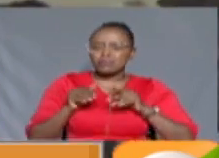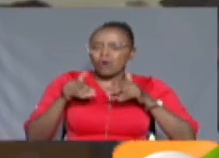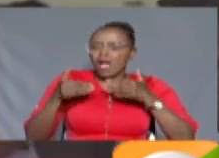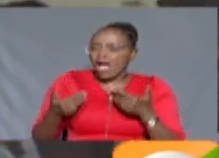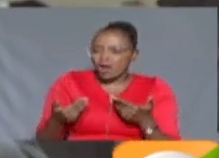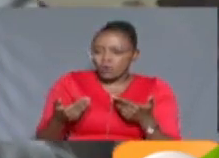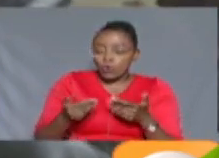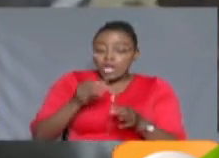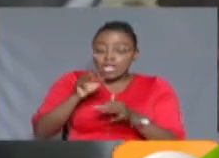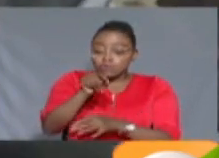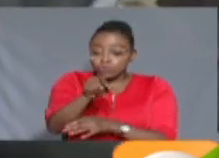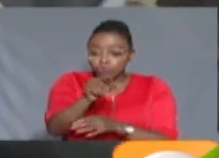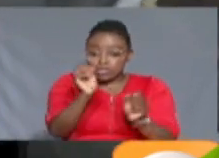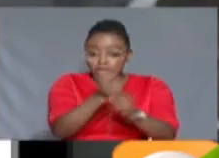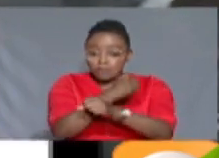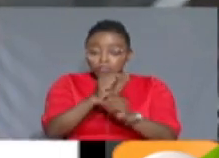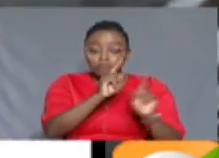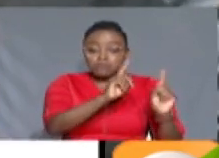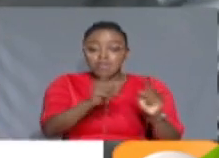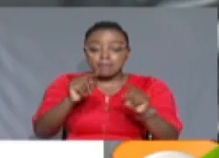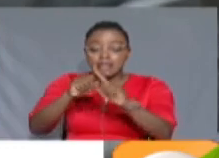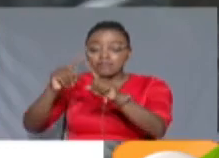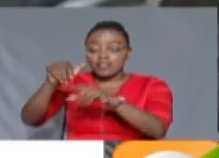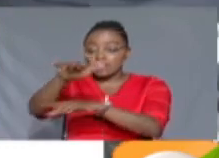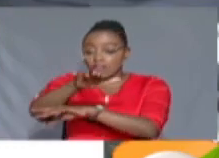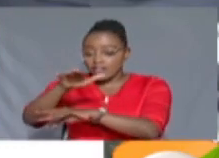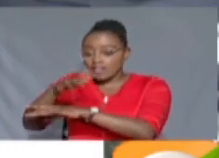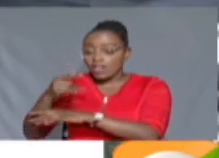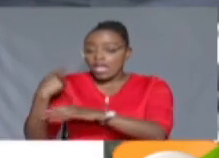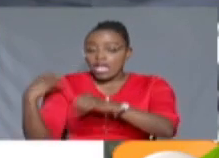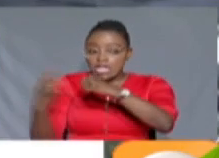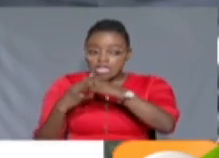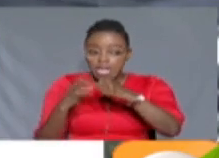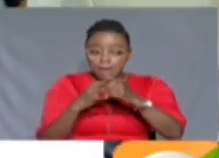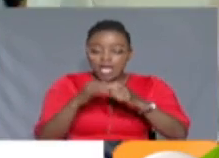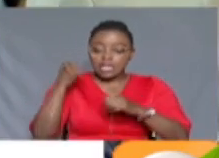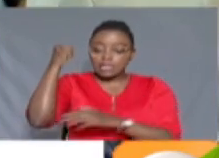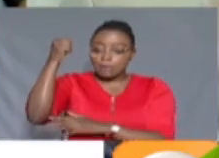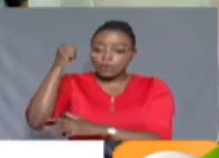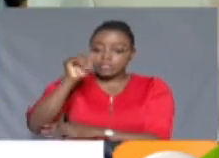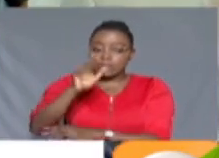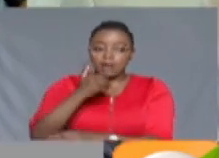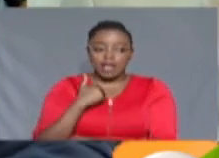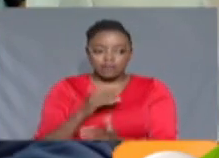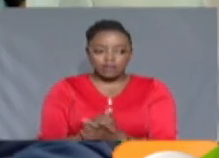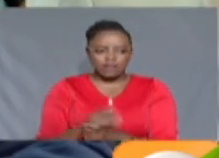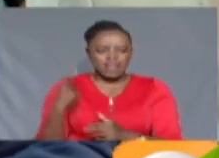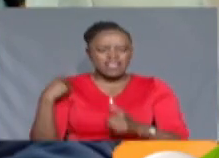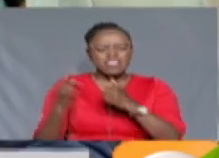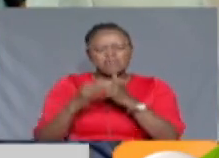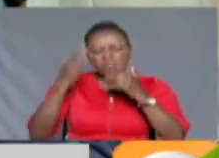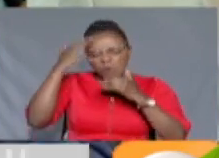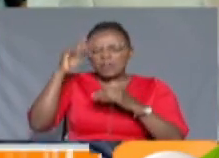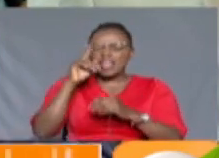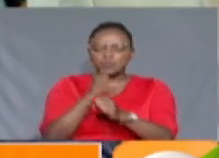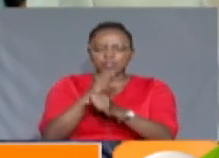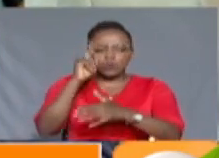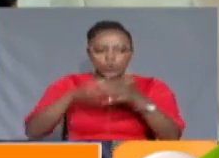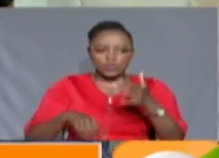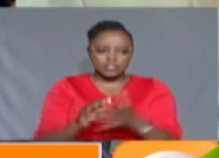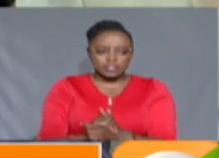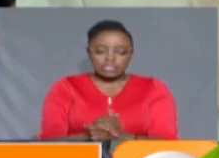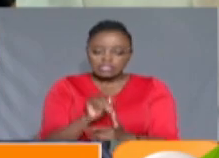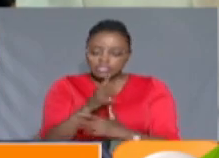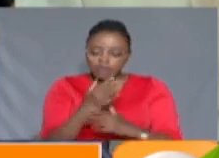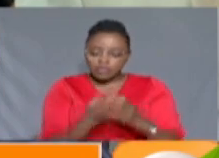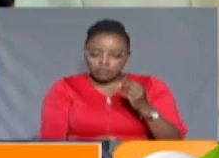gani? Kama wewe uwezi zunguka Kenya hii, kama uwezi enda Kibra na ufanye siasa zako. It's not about Kibra, we know what he's doing. He's laying